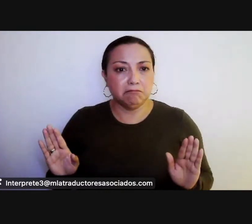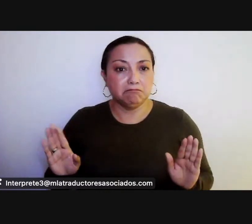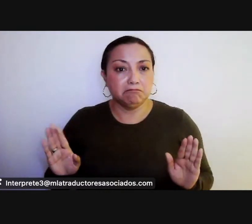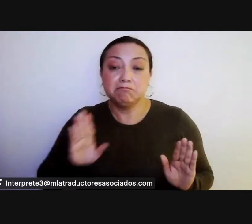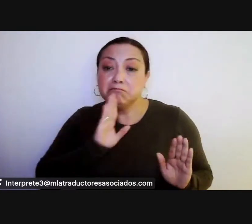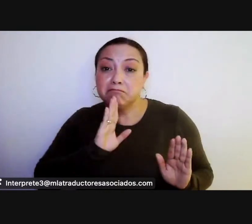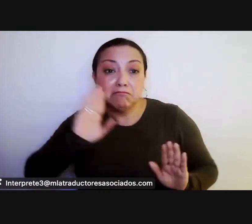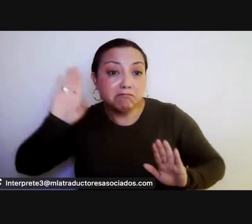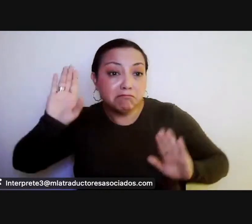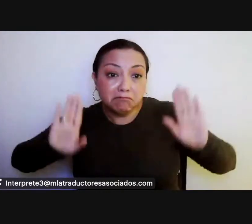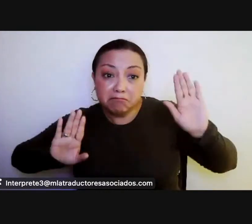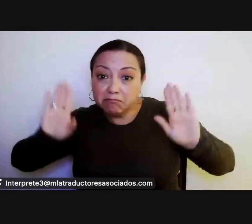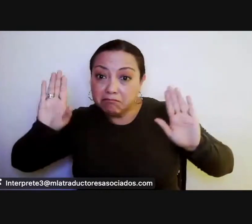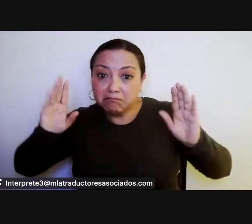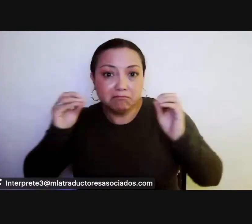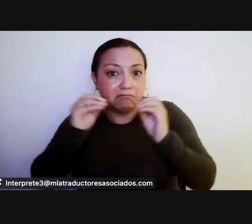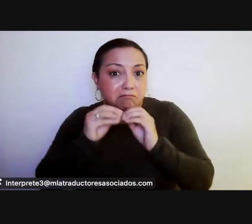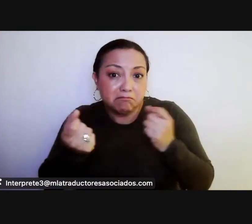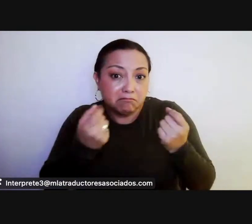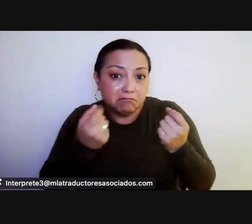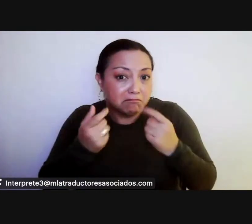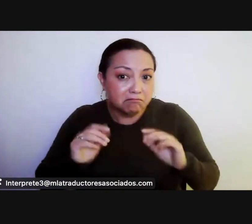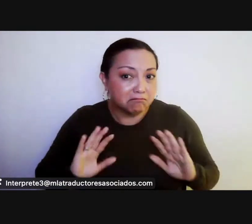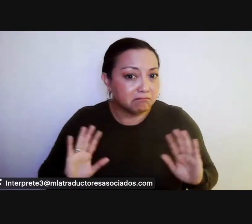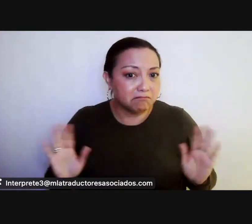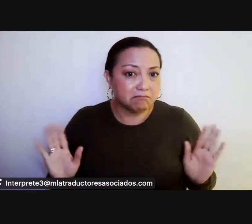I don't see any additional.